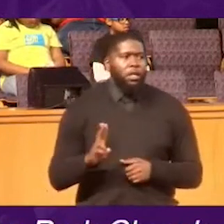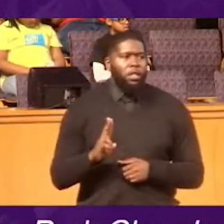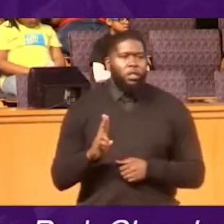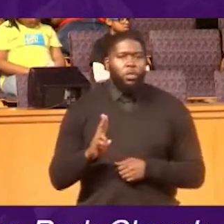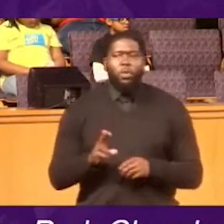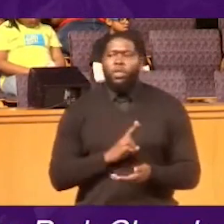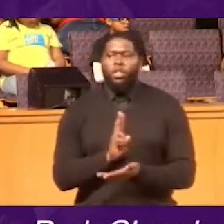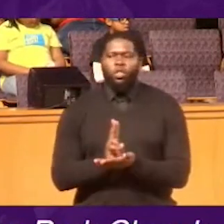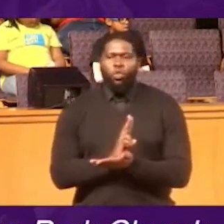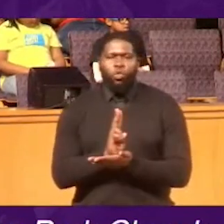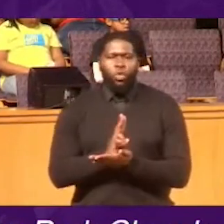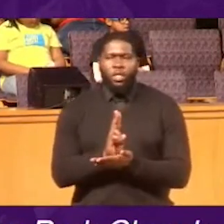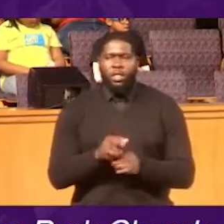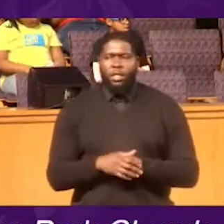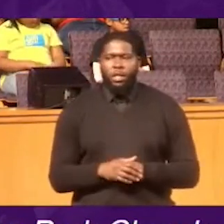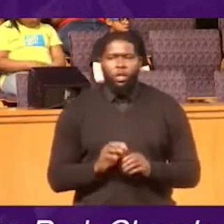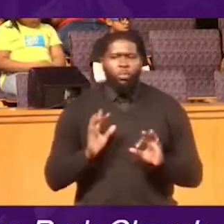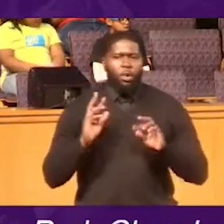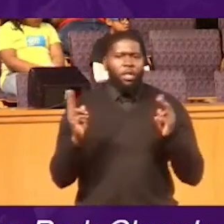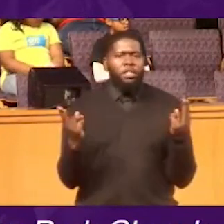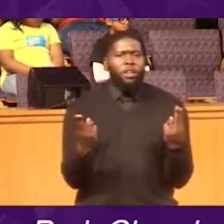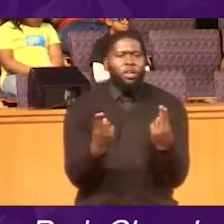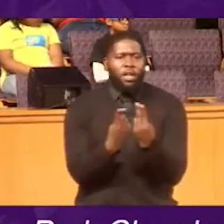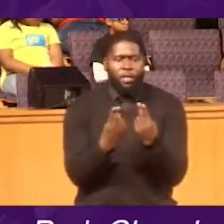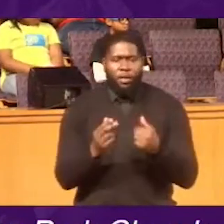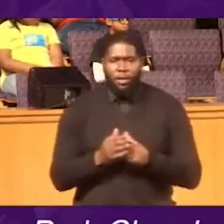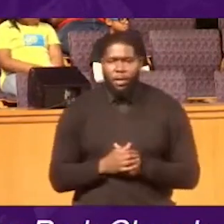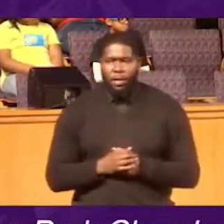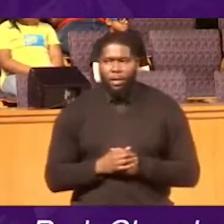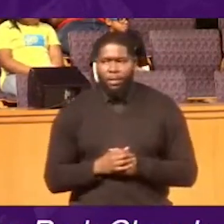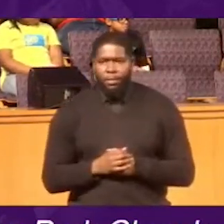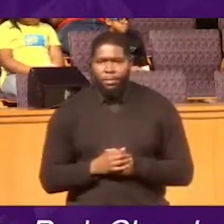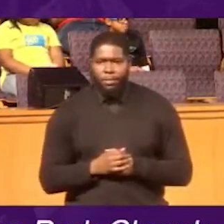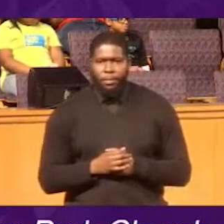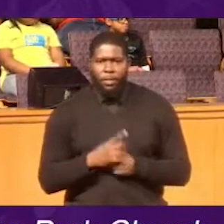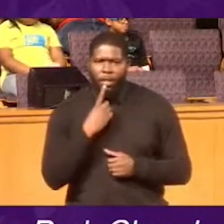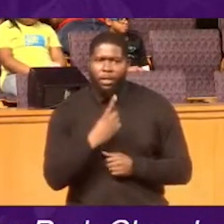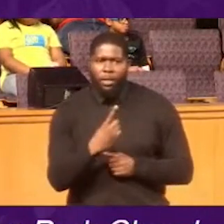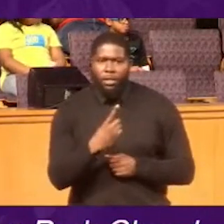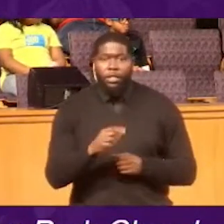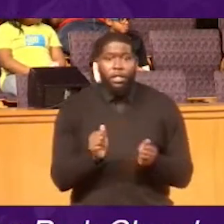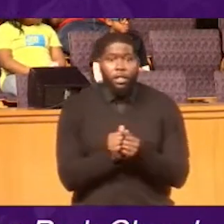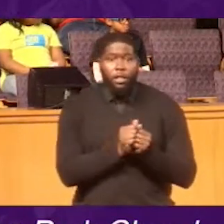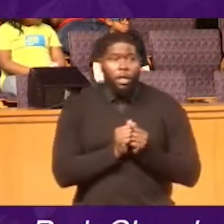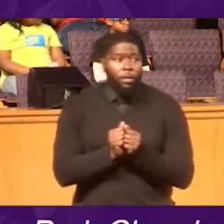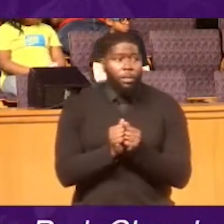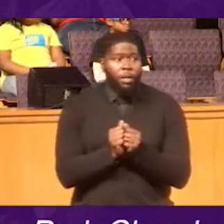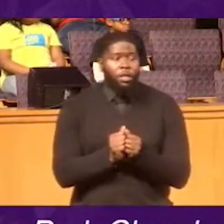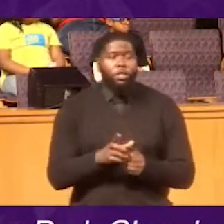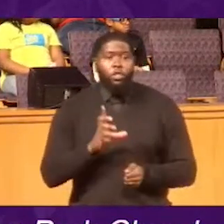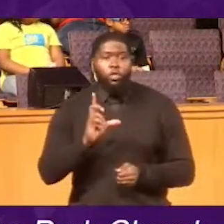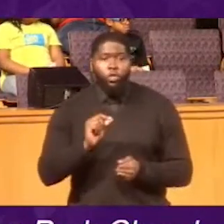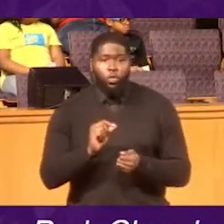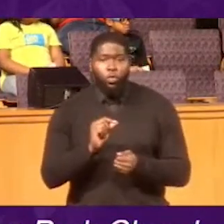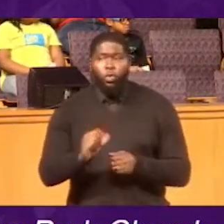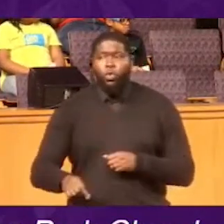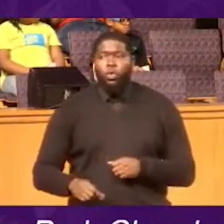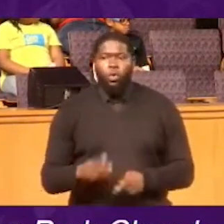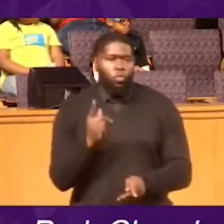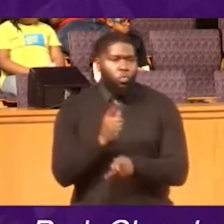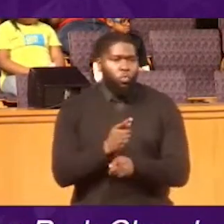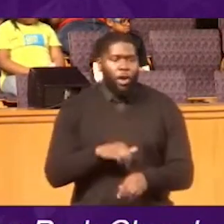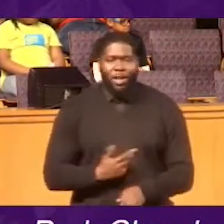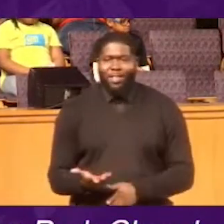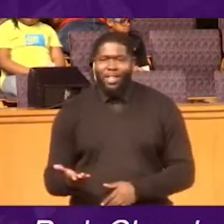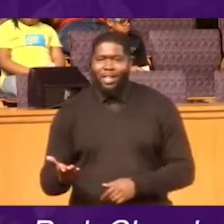unity. You bring us all together. You say, let's come together, let's do the right thing. And what I really